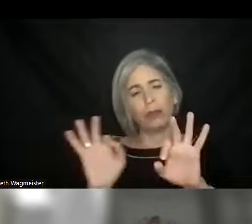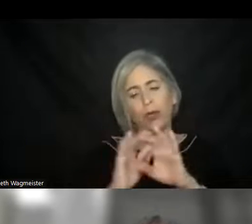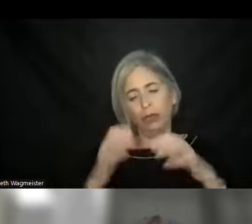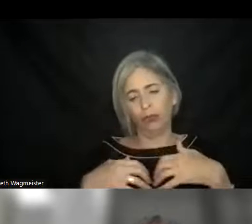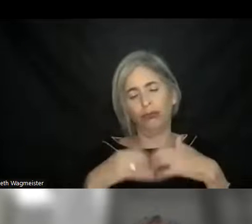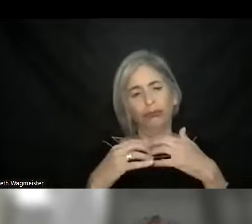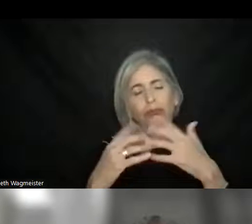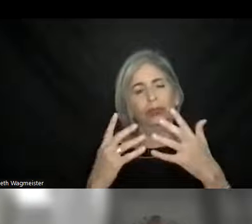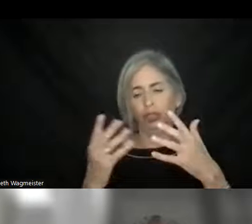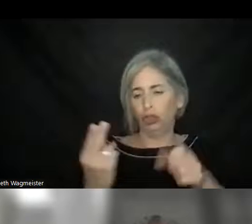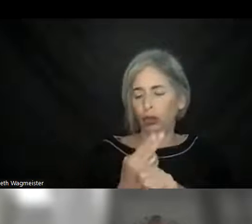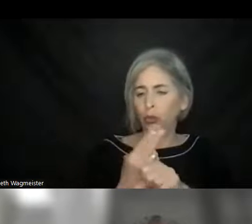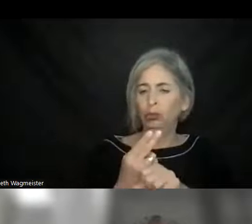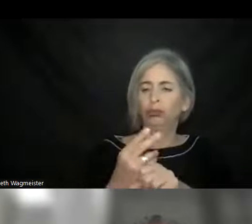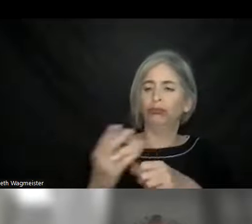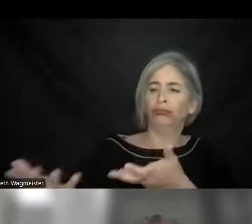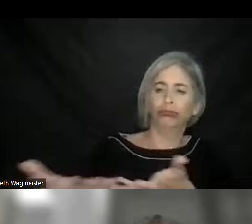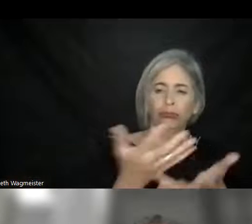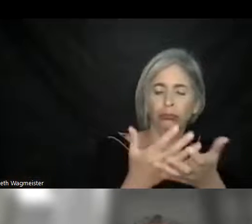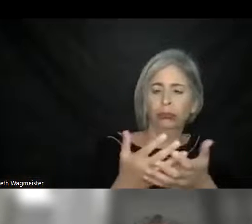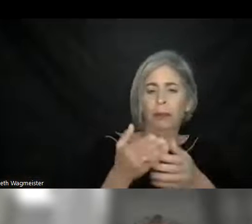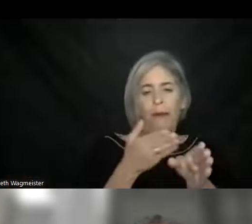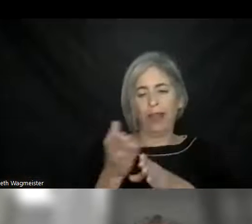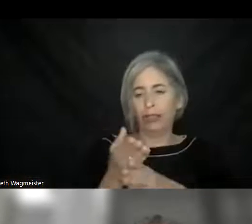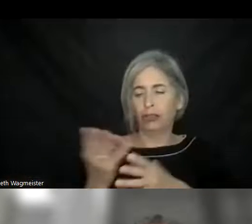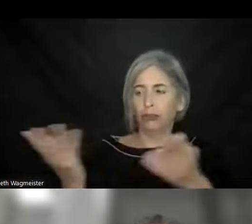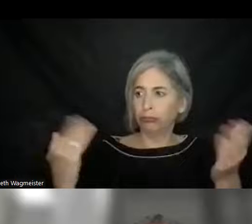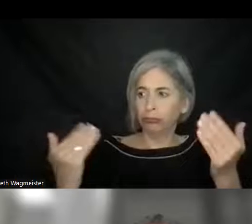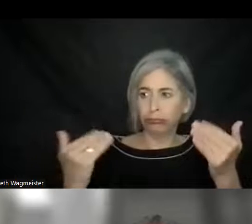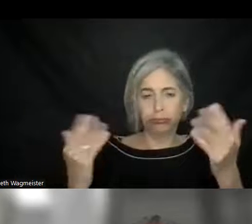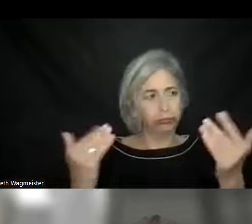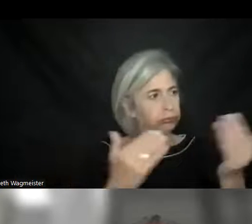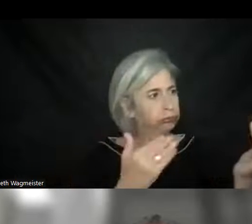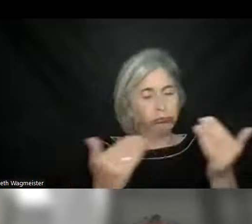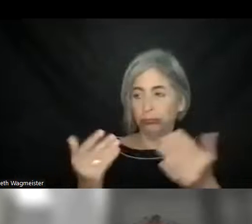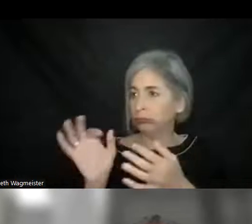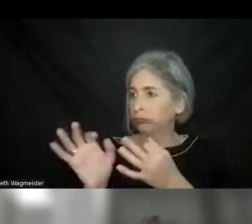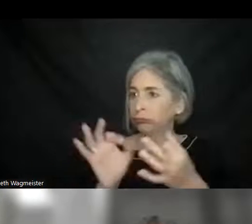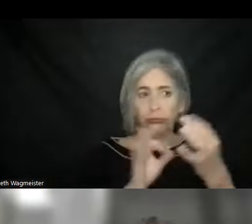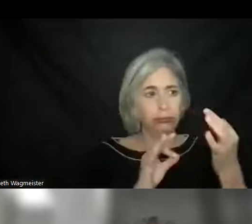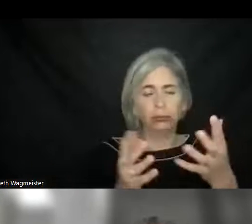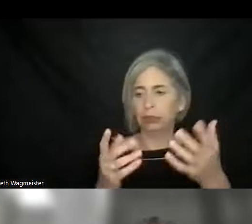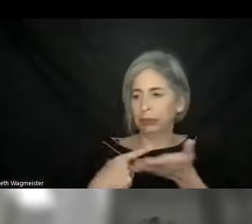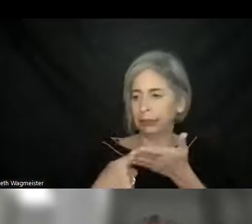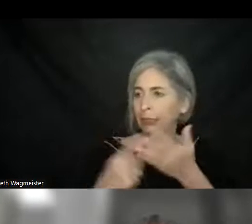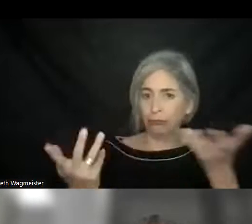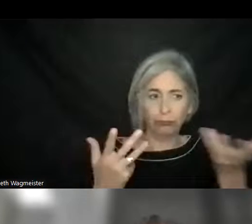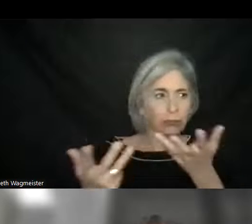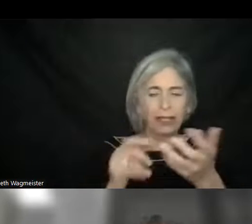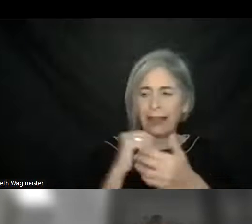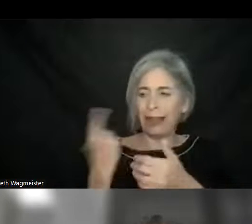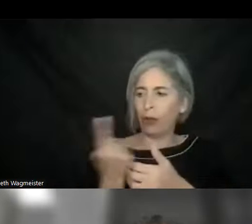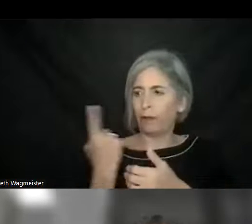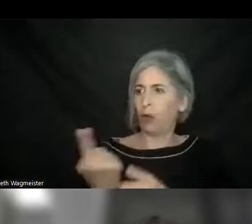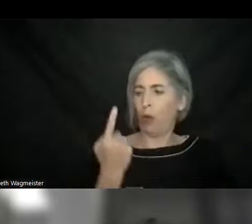pool of accessibility professionals and ensure that this is an expertise provided in public authorities, and not also just to have like